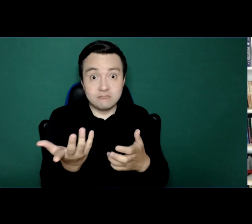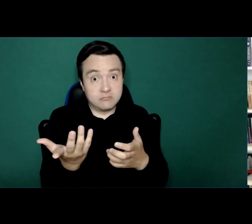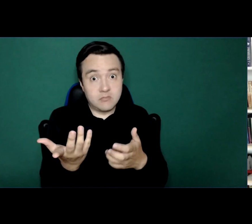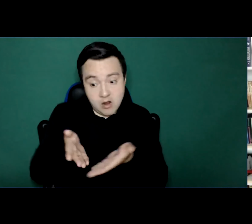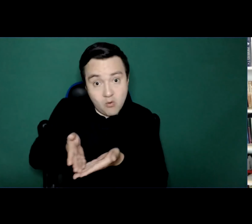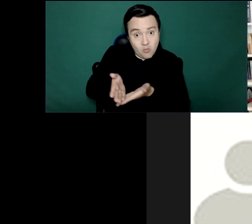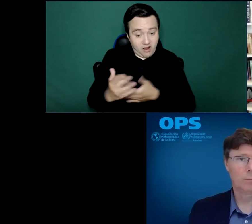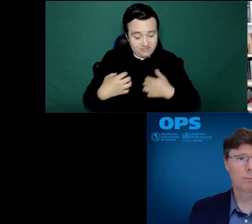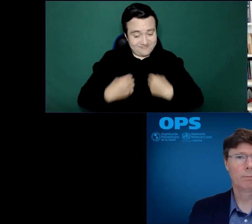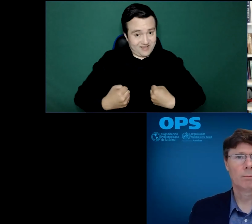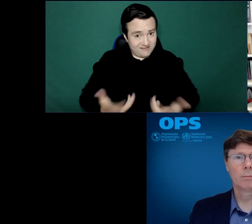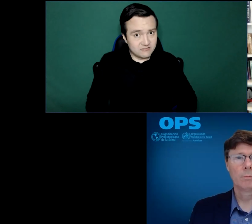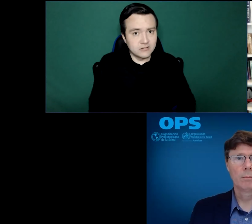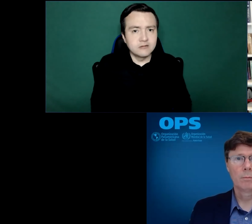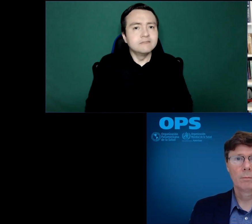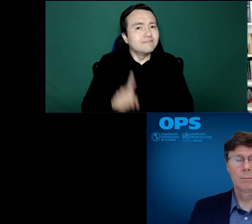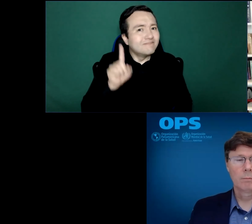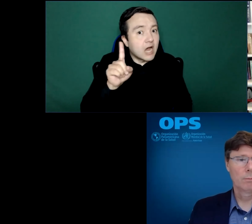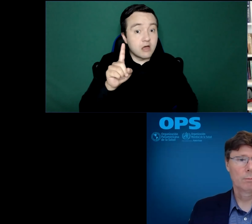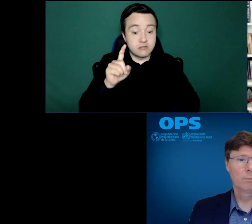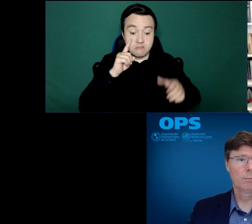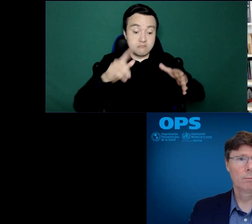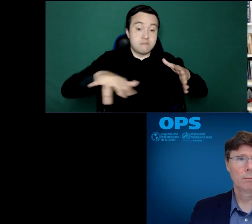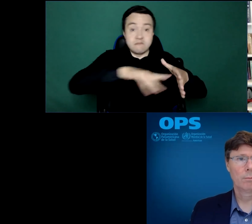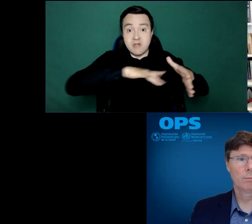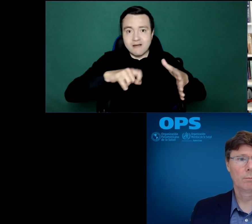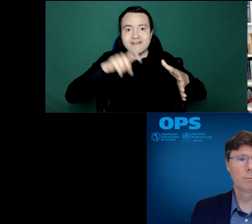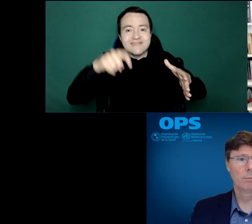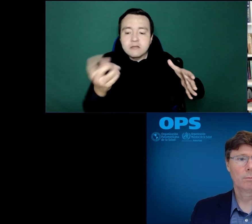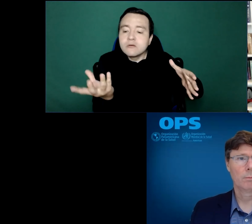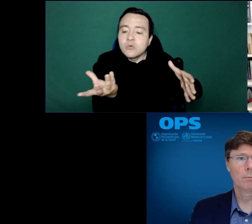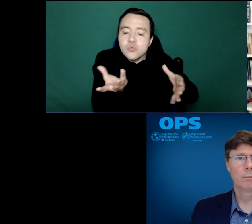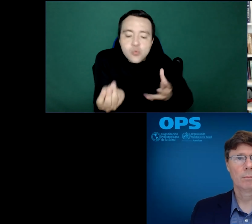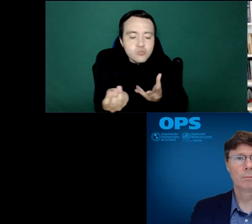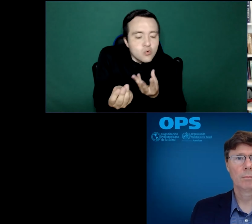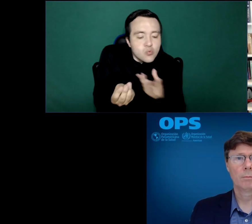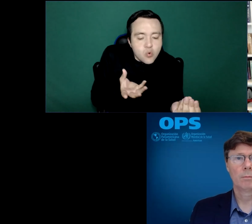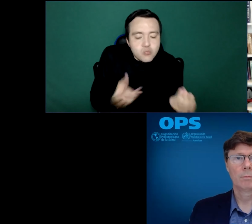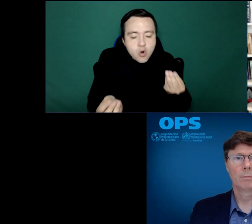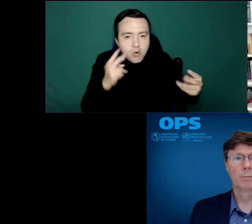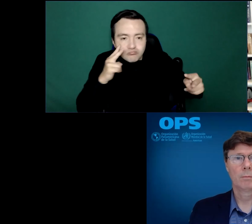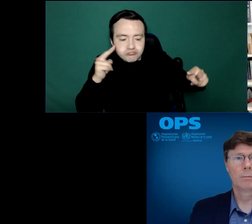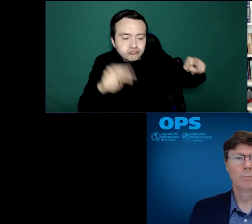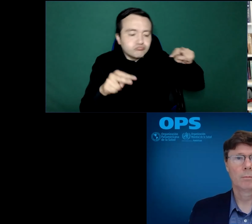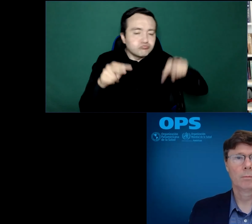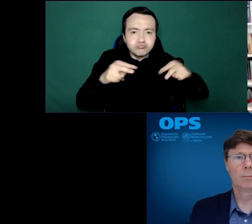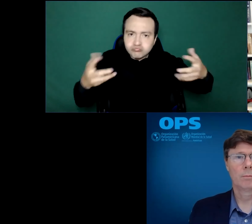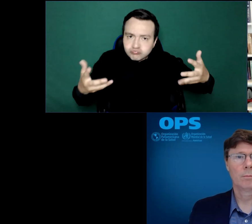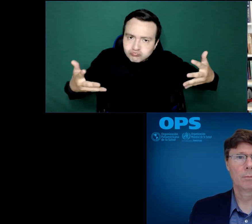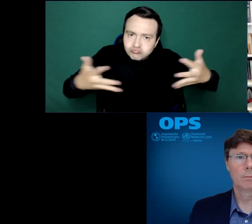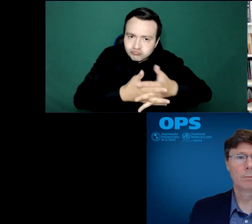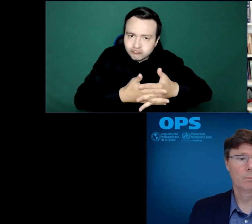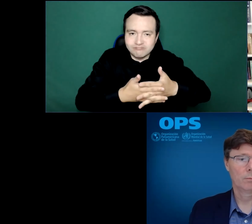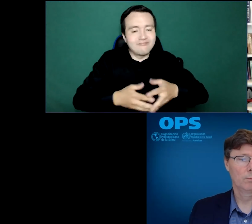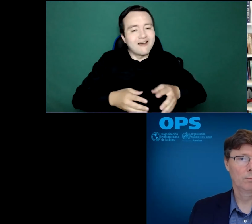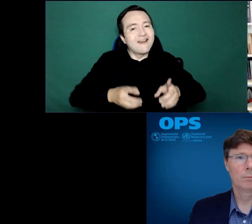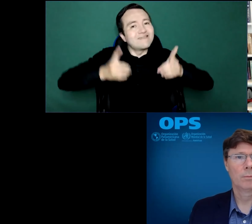greatest challenge requires a multi-sectoral approach with different decision levels and influence